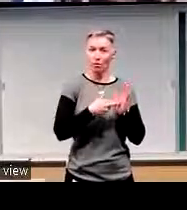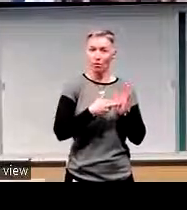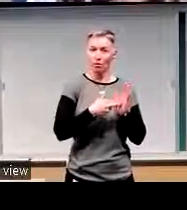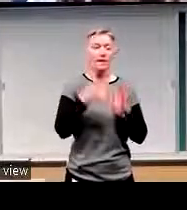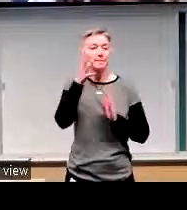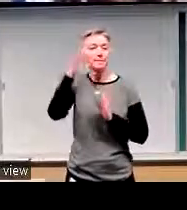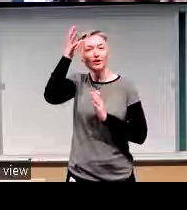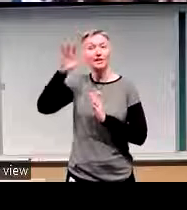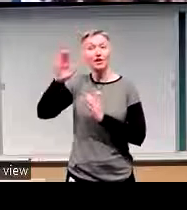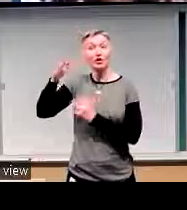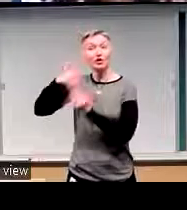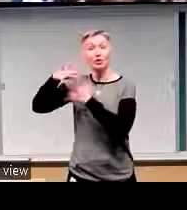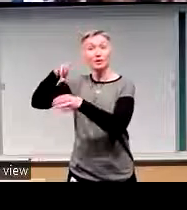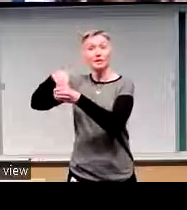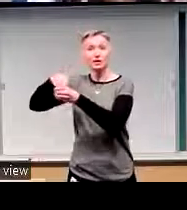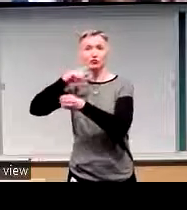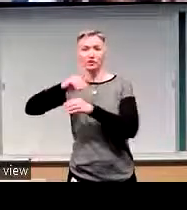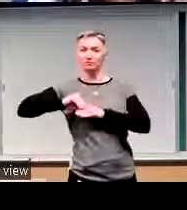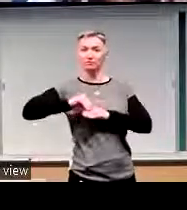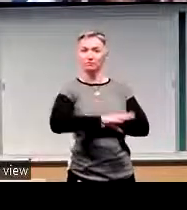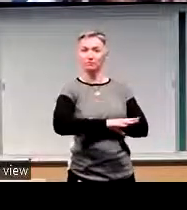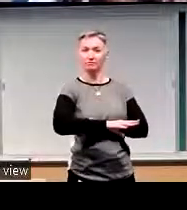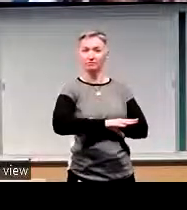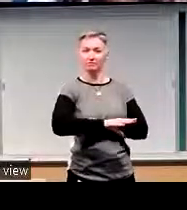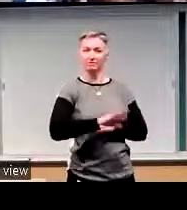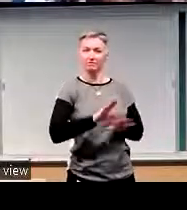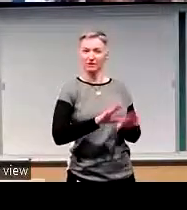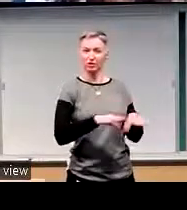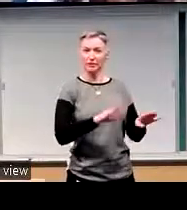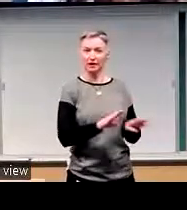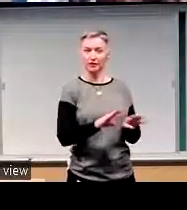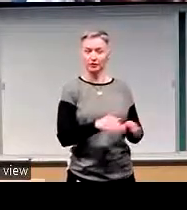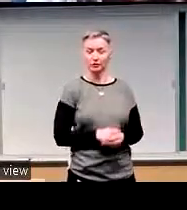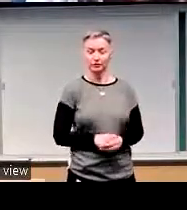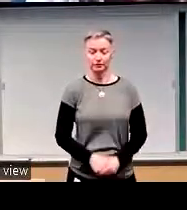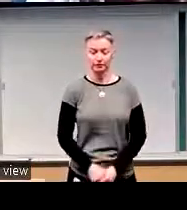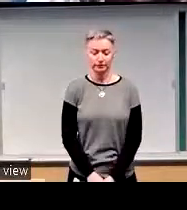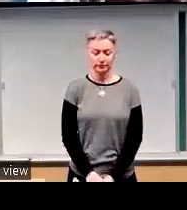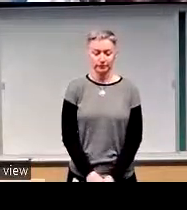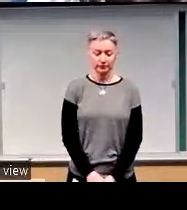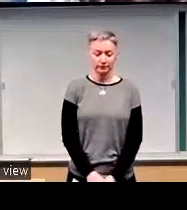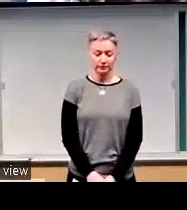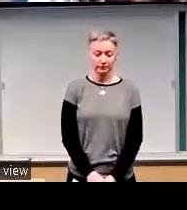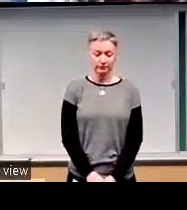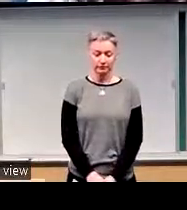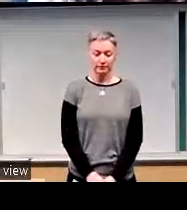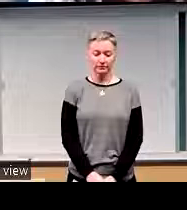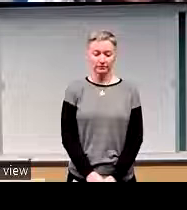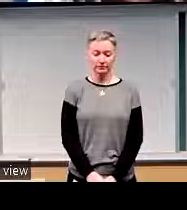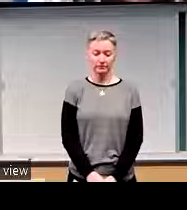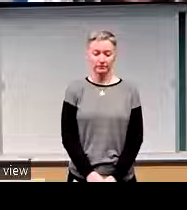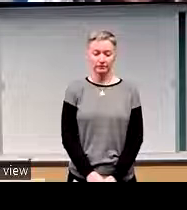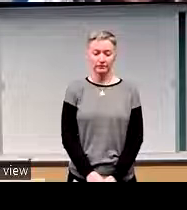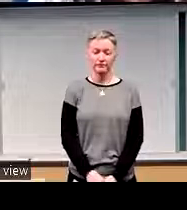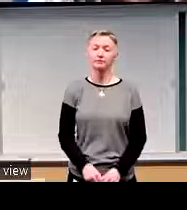participation influences various aspects of their child's behavior. So given the impact on